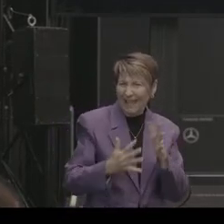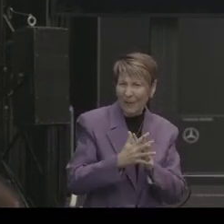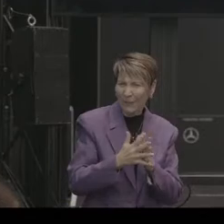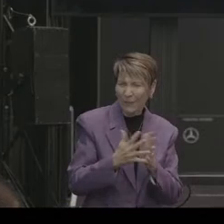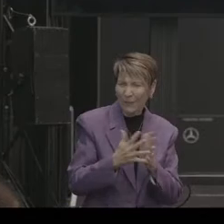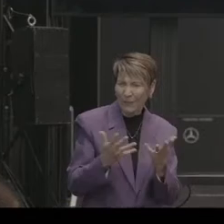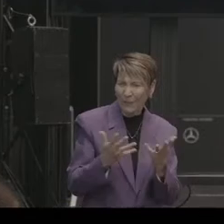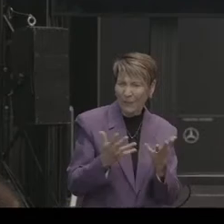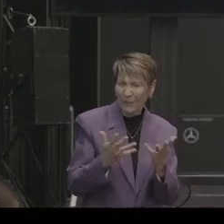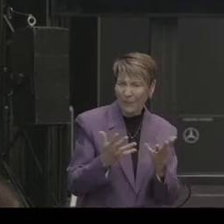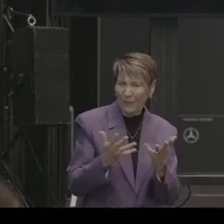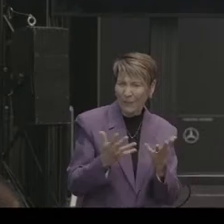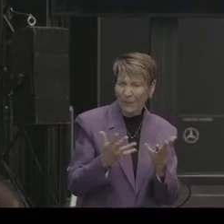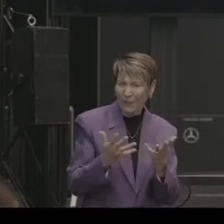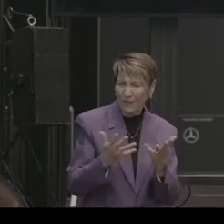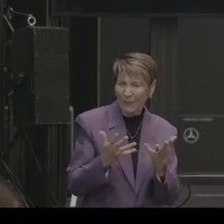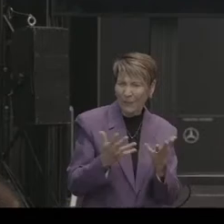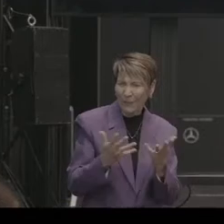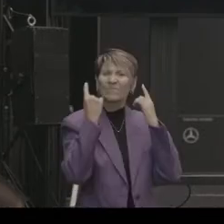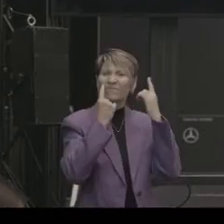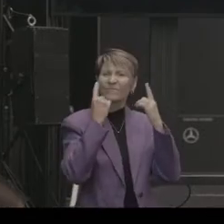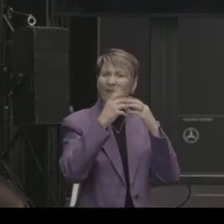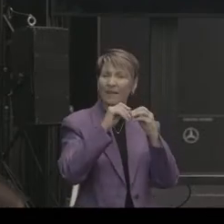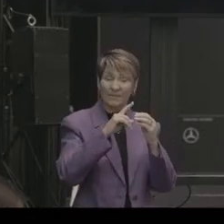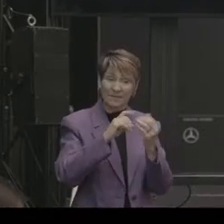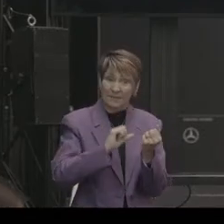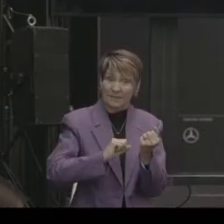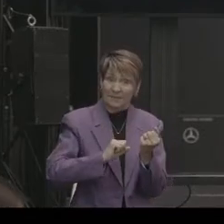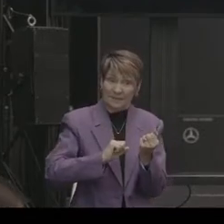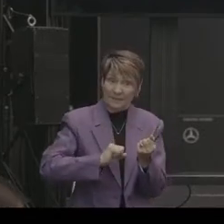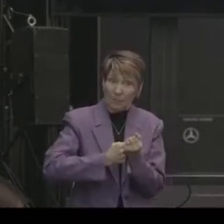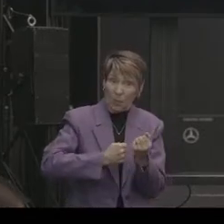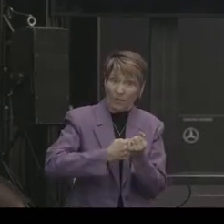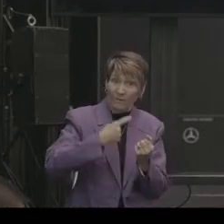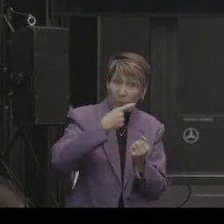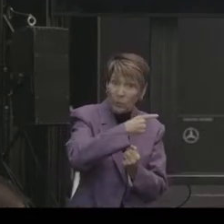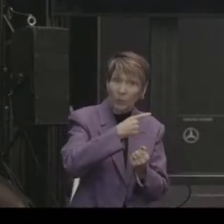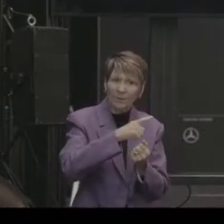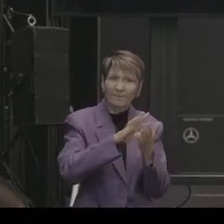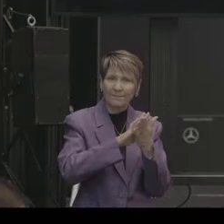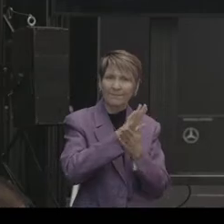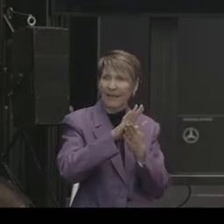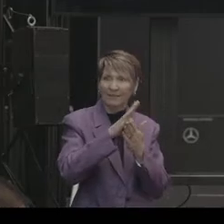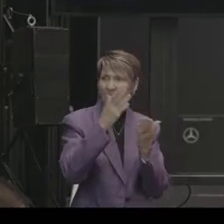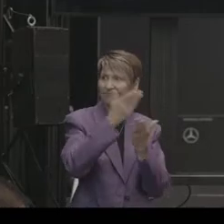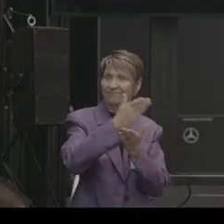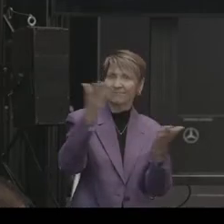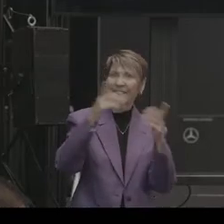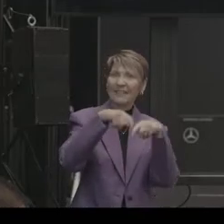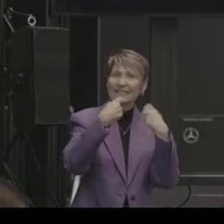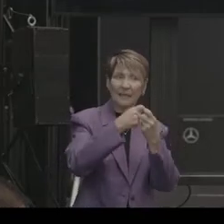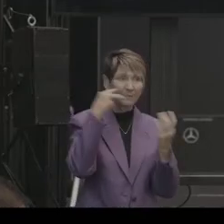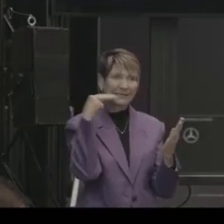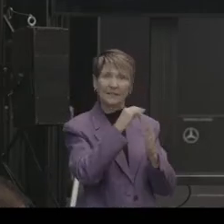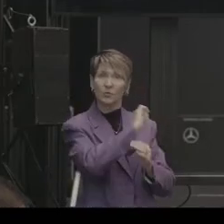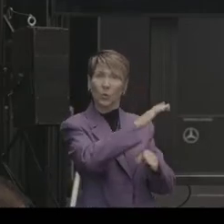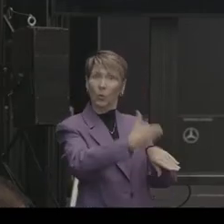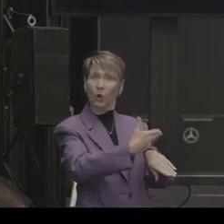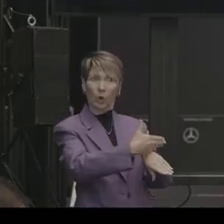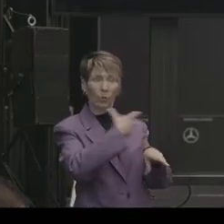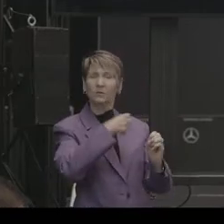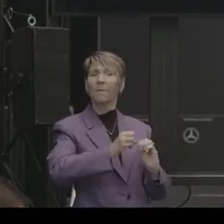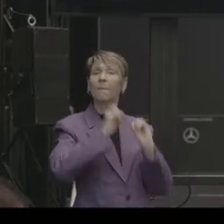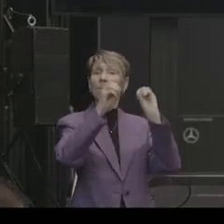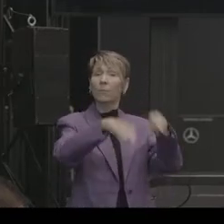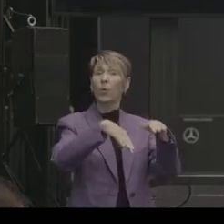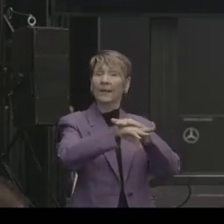of having this support has led to the curatorial team seeing your work, really. Yeah, I mean, if we look